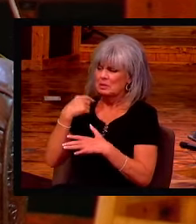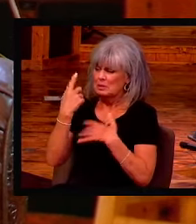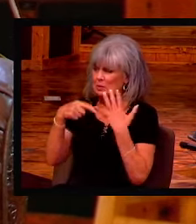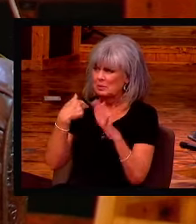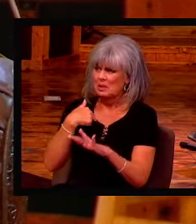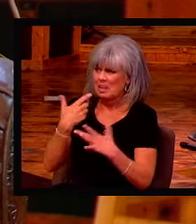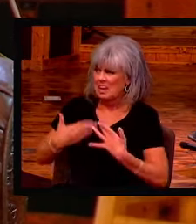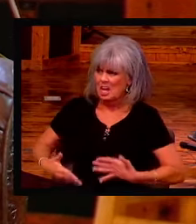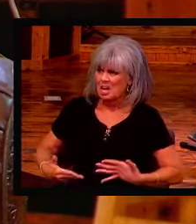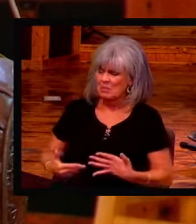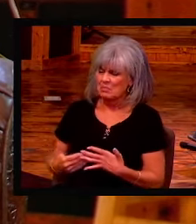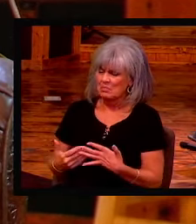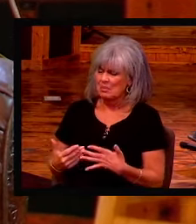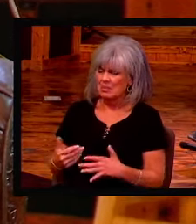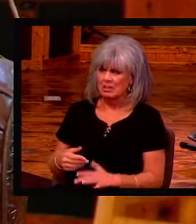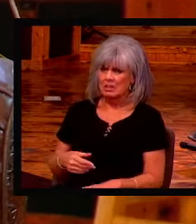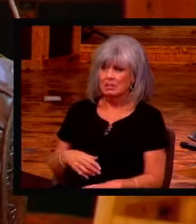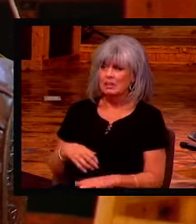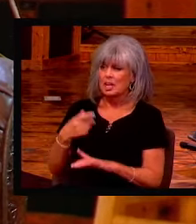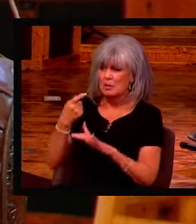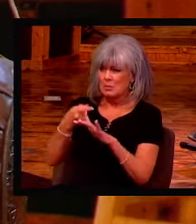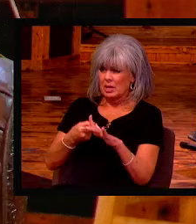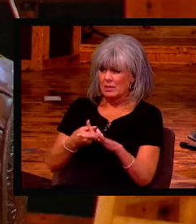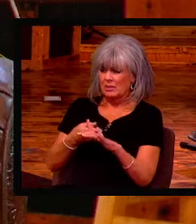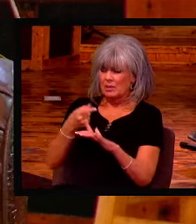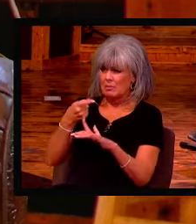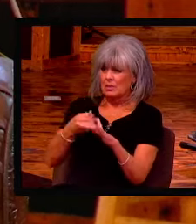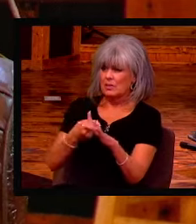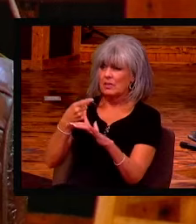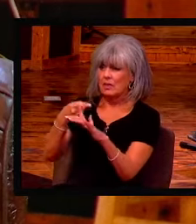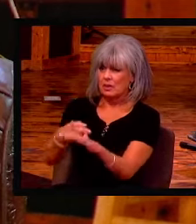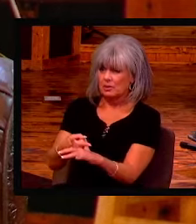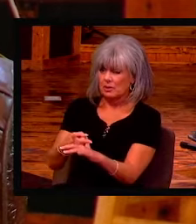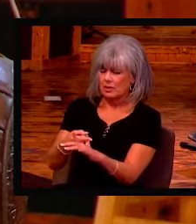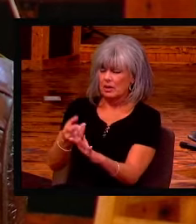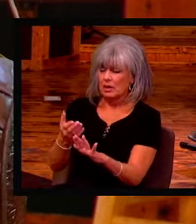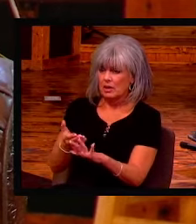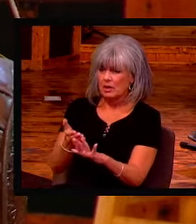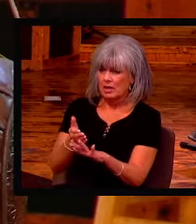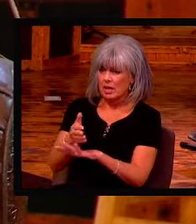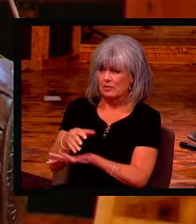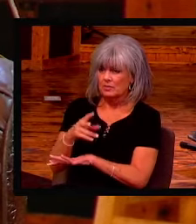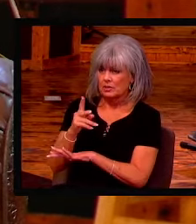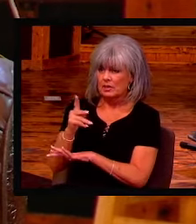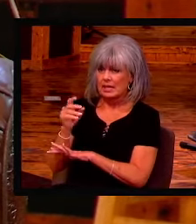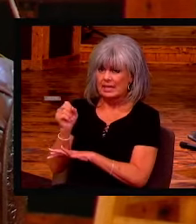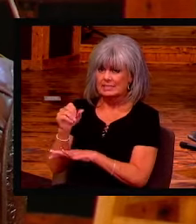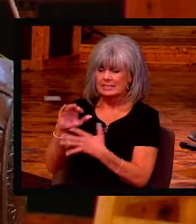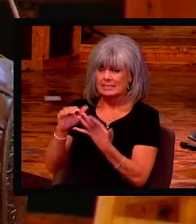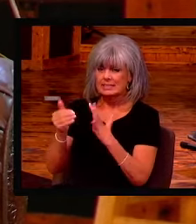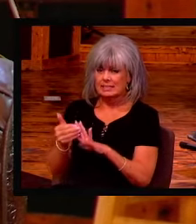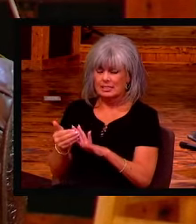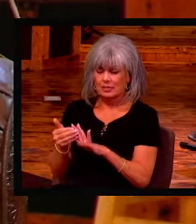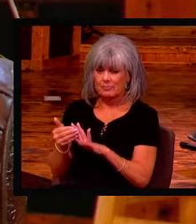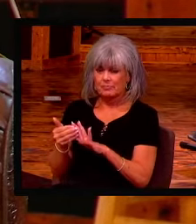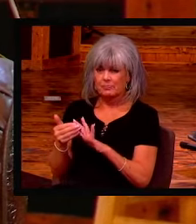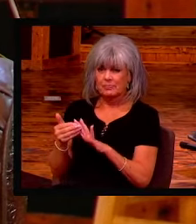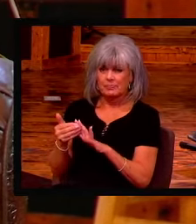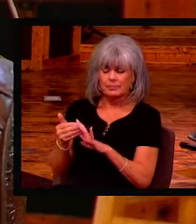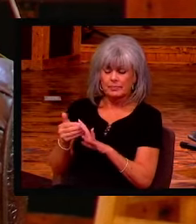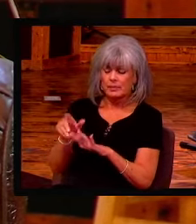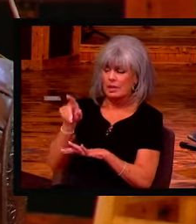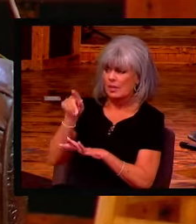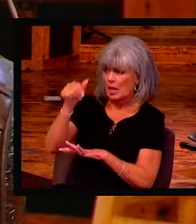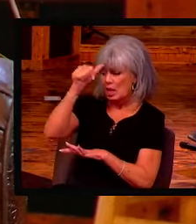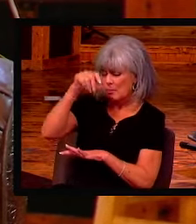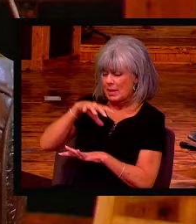okay. A month after I came back from Kansas City, I got a phone call, and this man